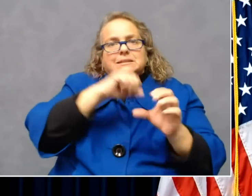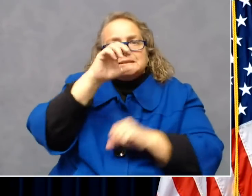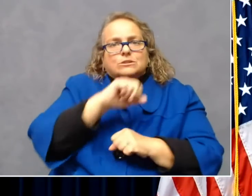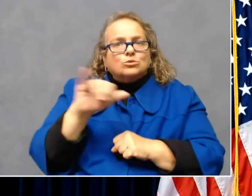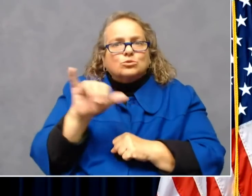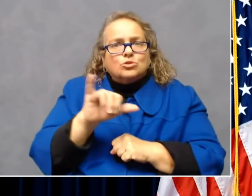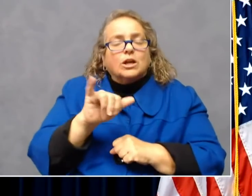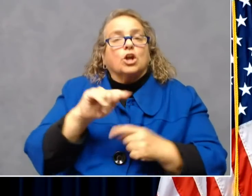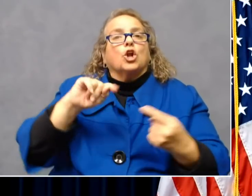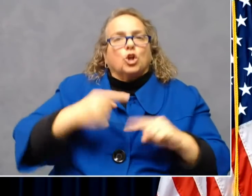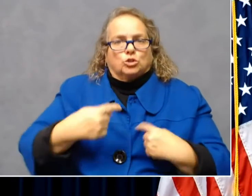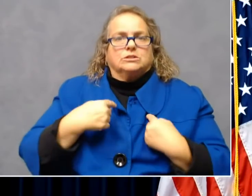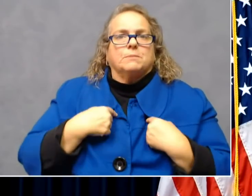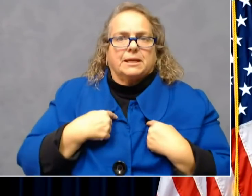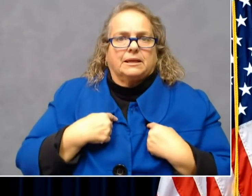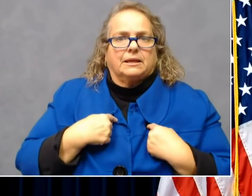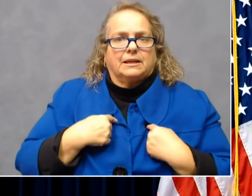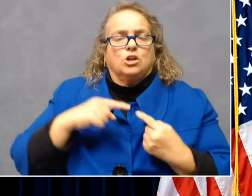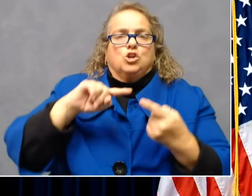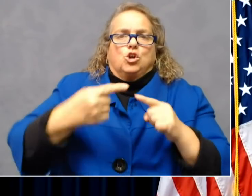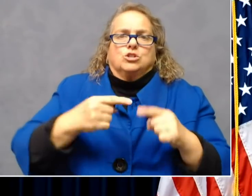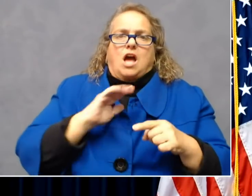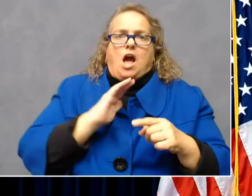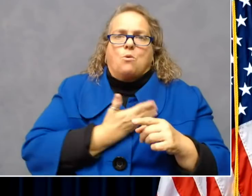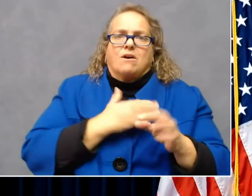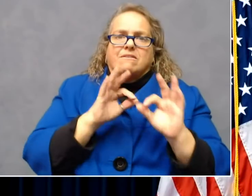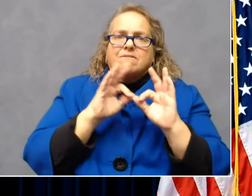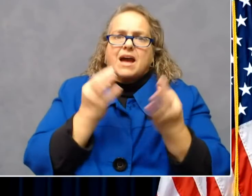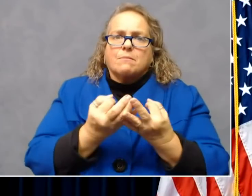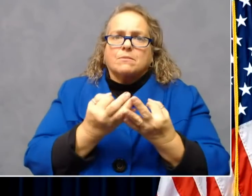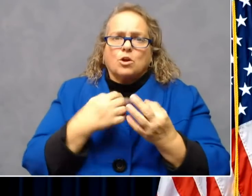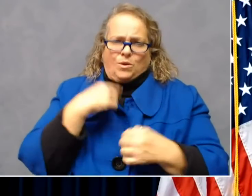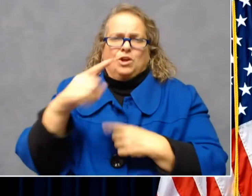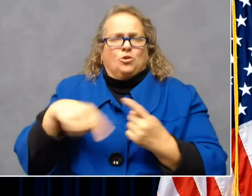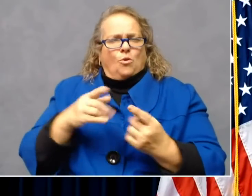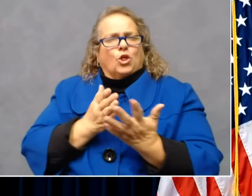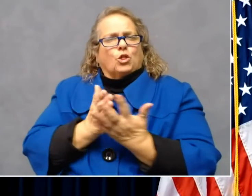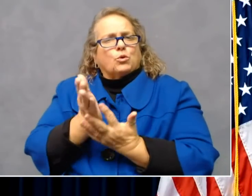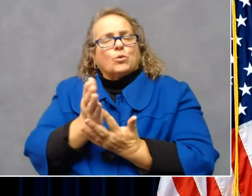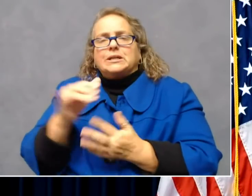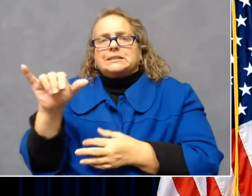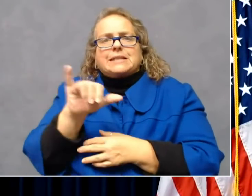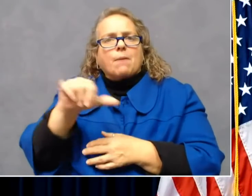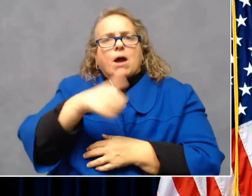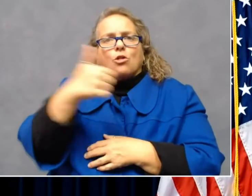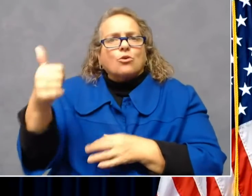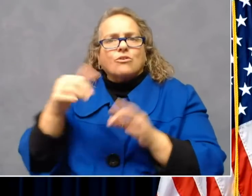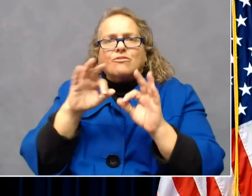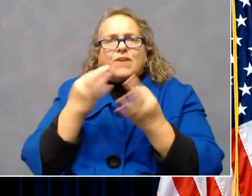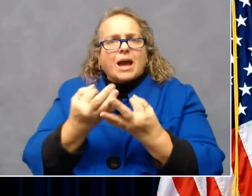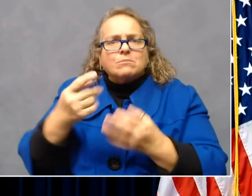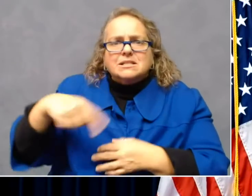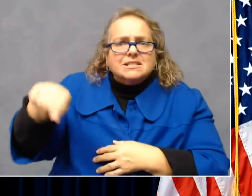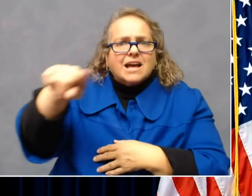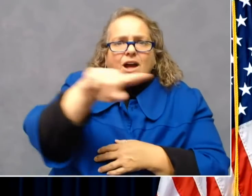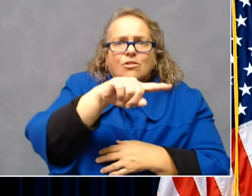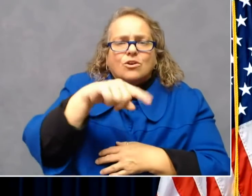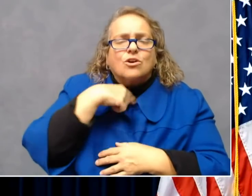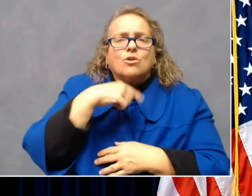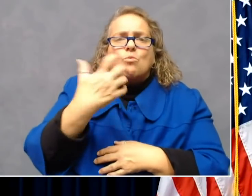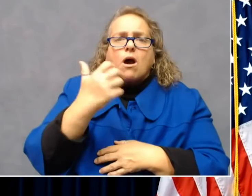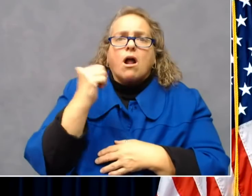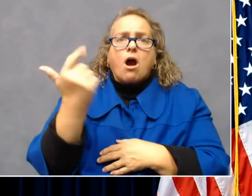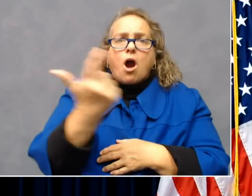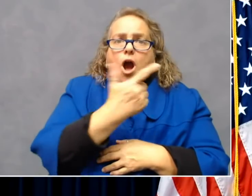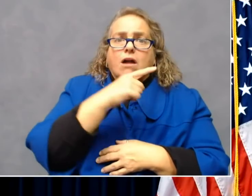go through what a lot of other families are going on out there. But I'm trying to treat everybody else's kids the